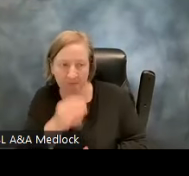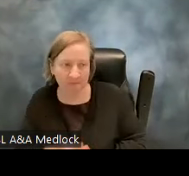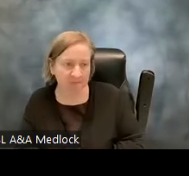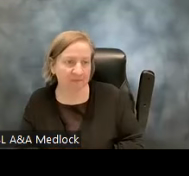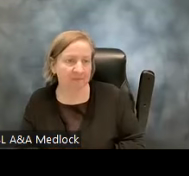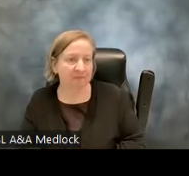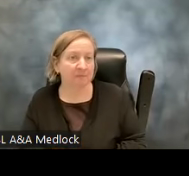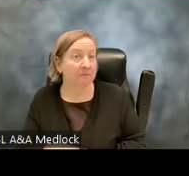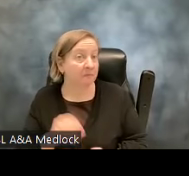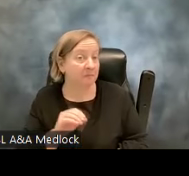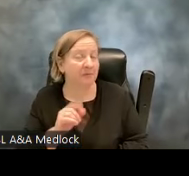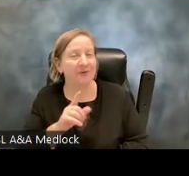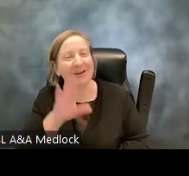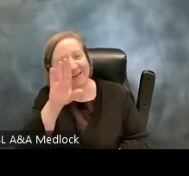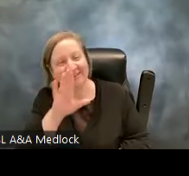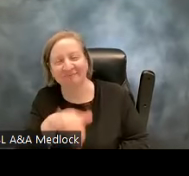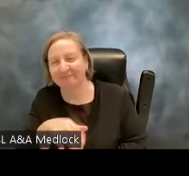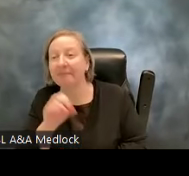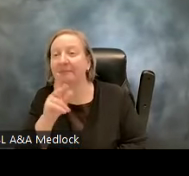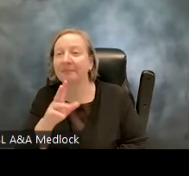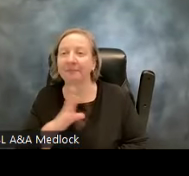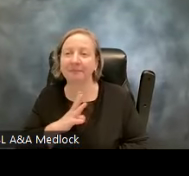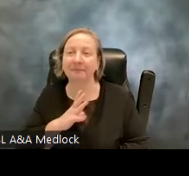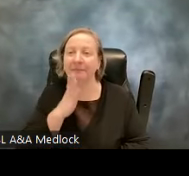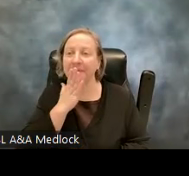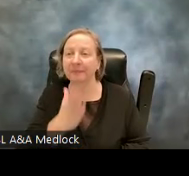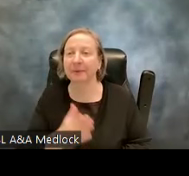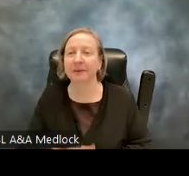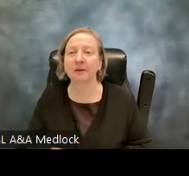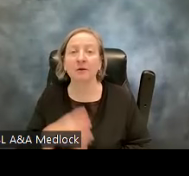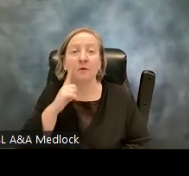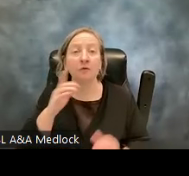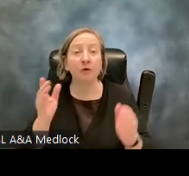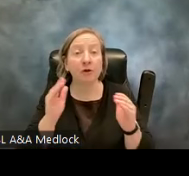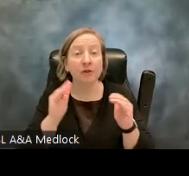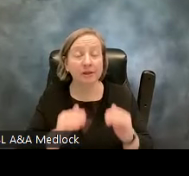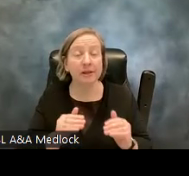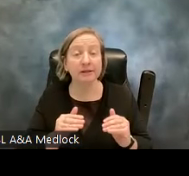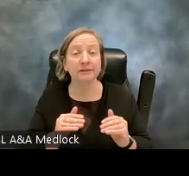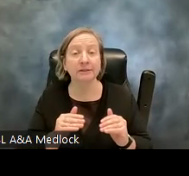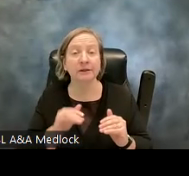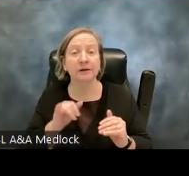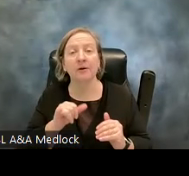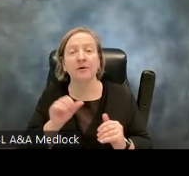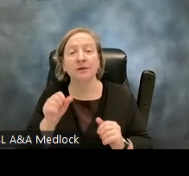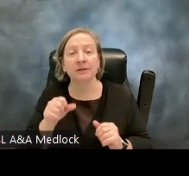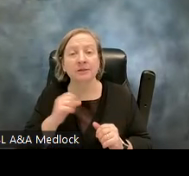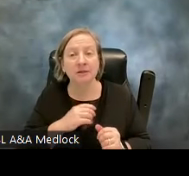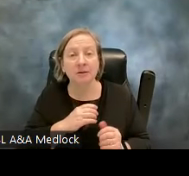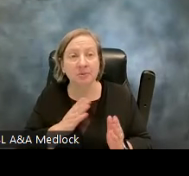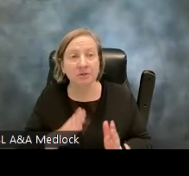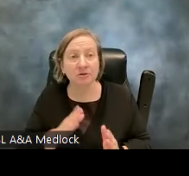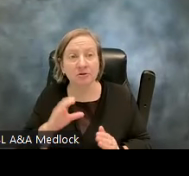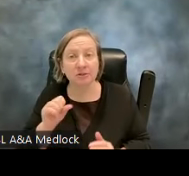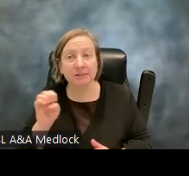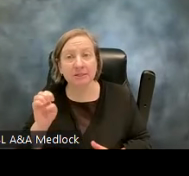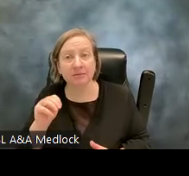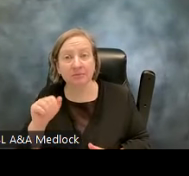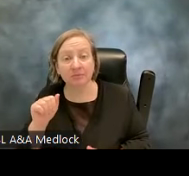No? Oh, your hand is up. Okay, thank you. For the next item on, oh yeah, Commissioner Sima.